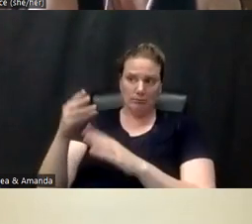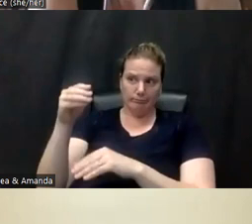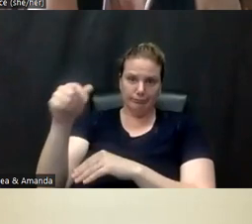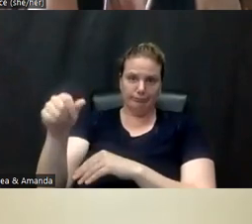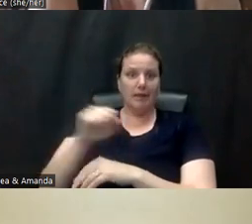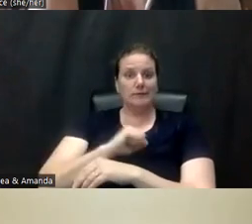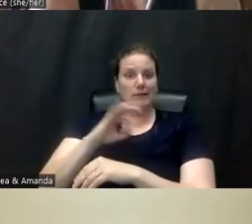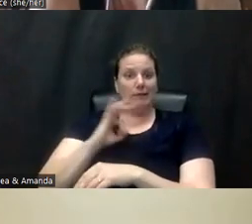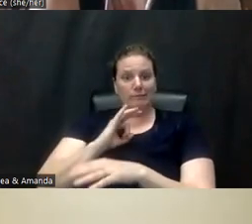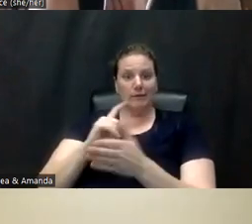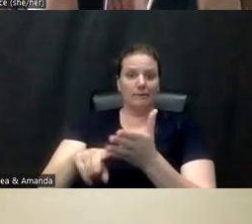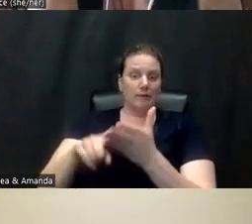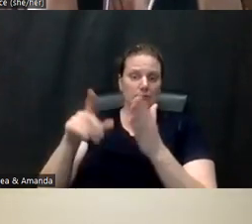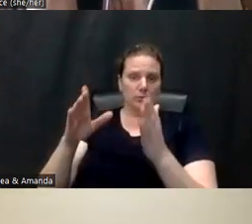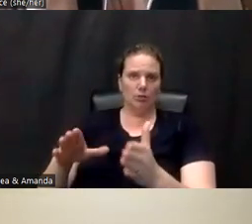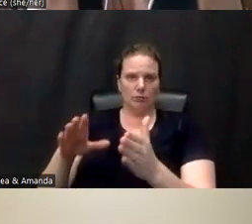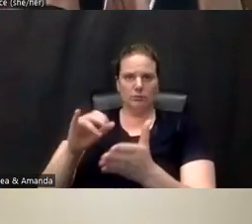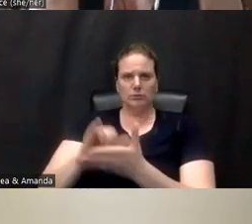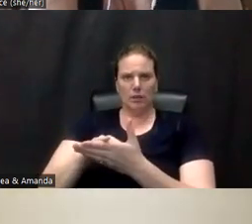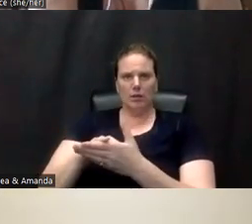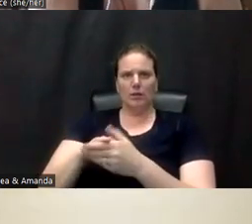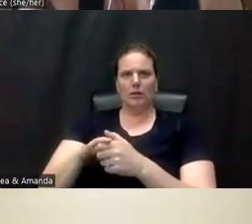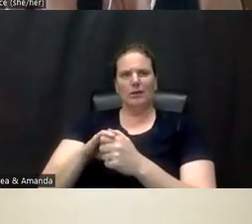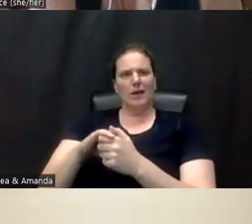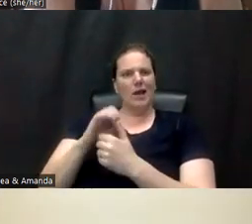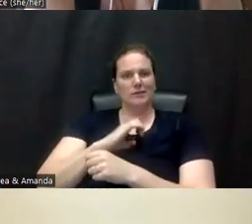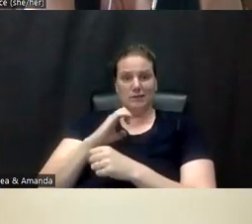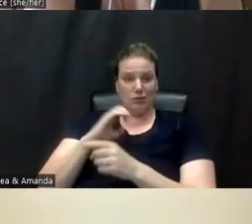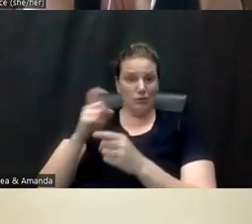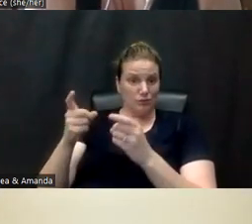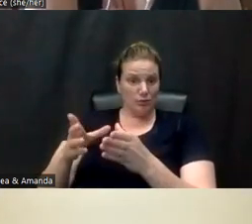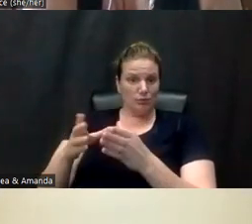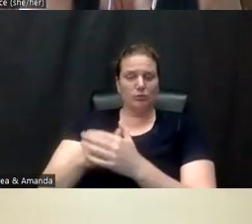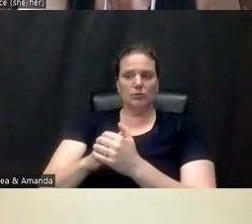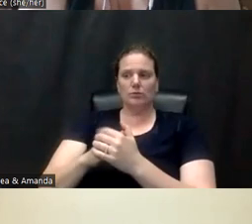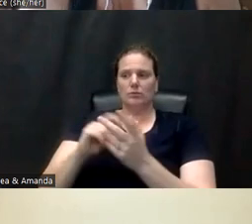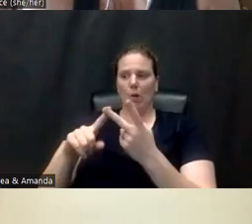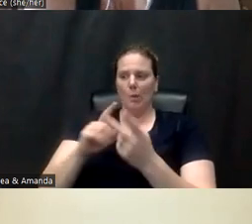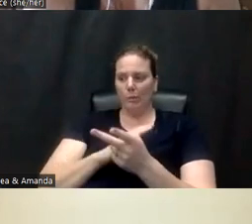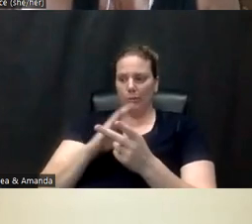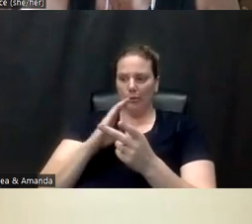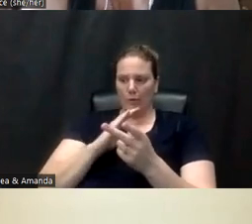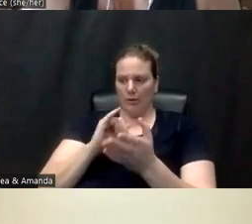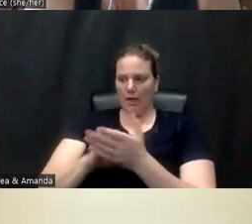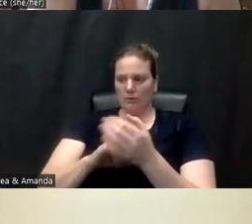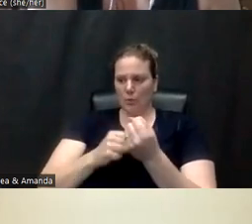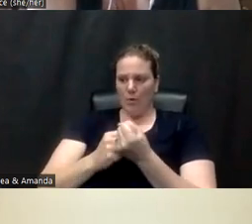and investigators that will be, you know, their executive director. And then the board is a